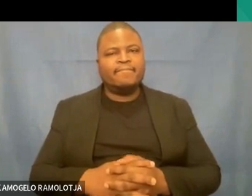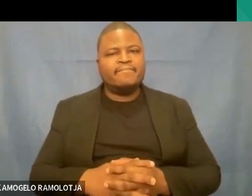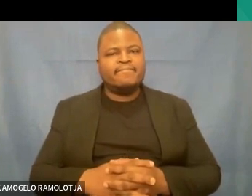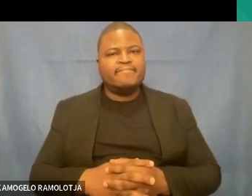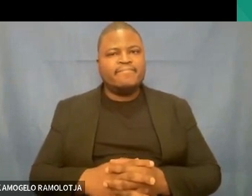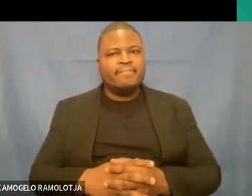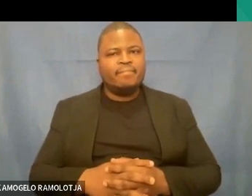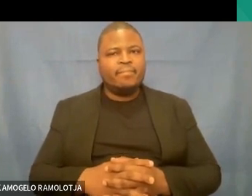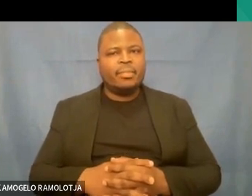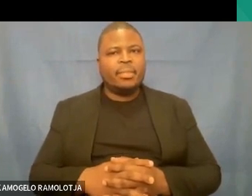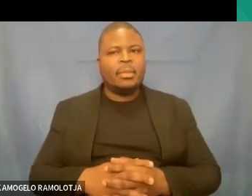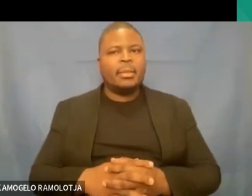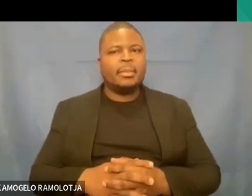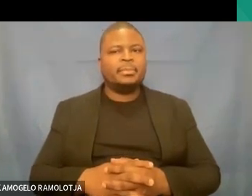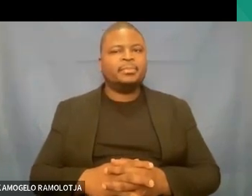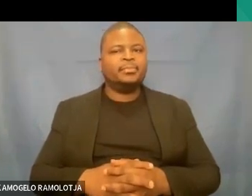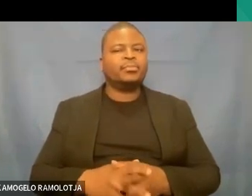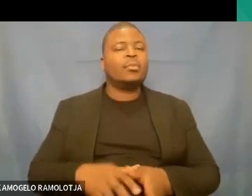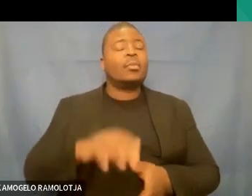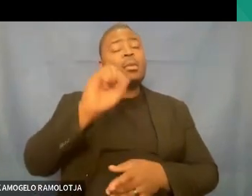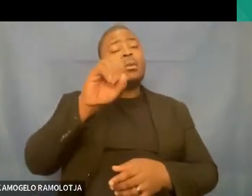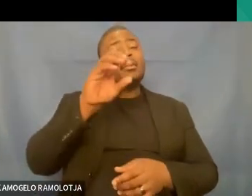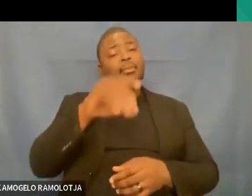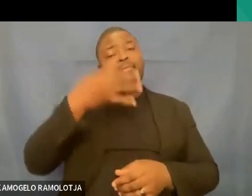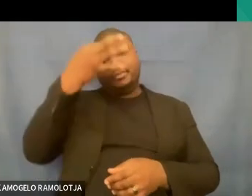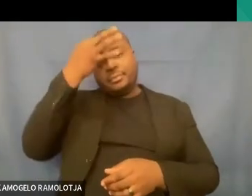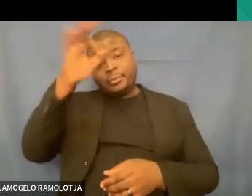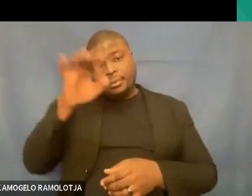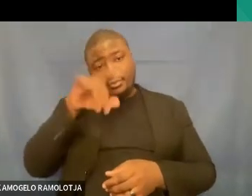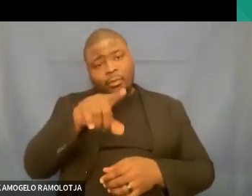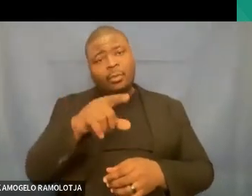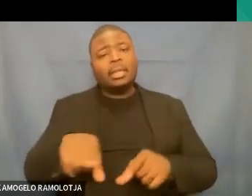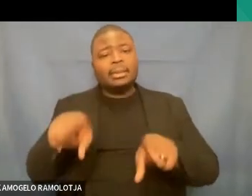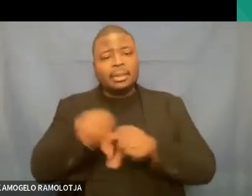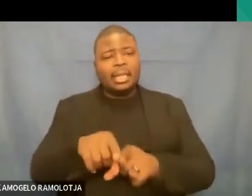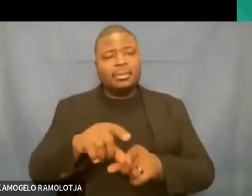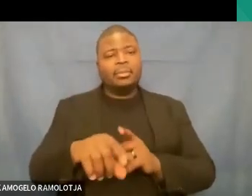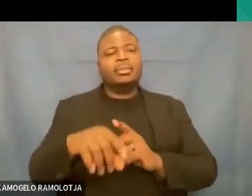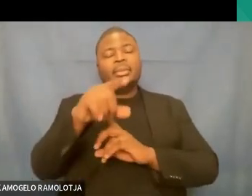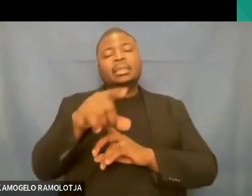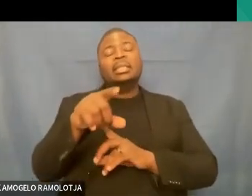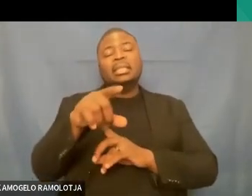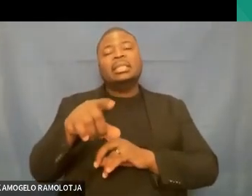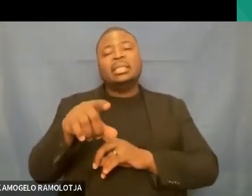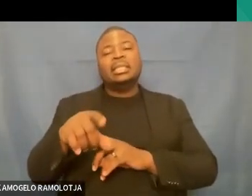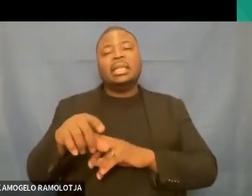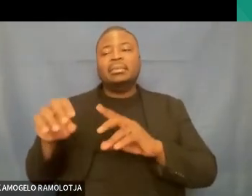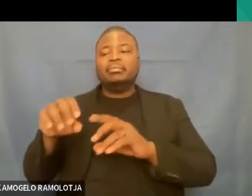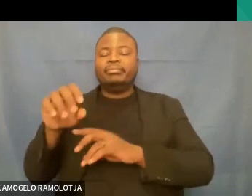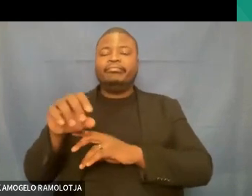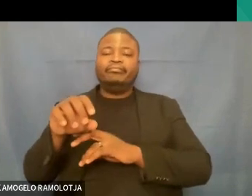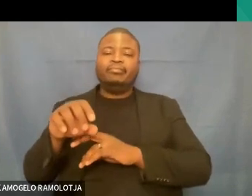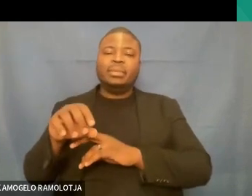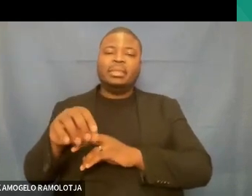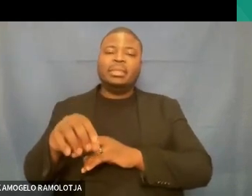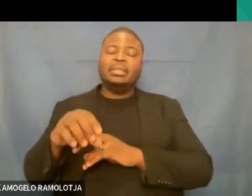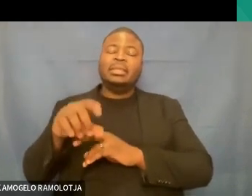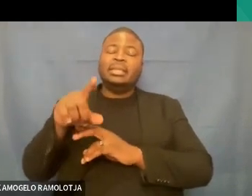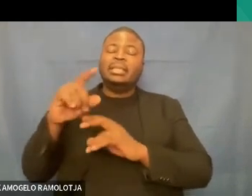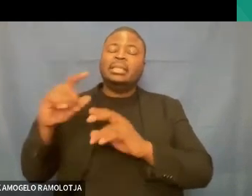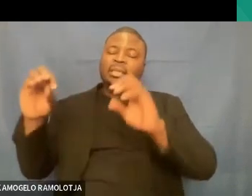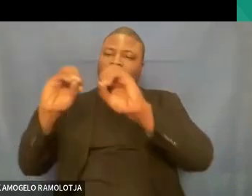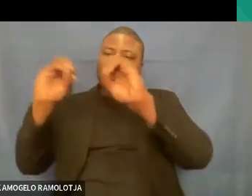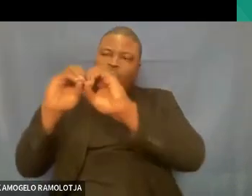So what governments, CSOs, youth, and partners need to do. So governments, policy harmonization to decriminalizing drug